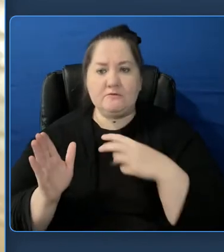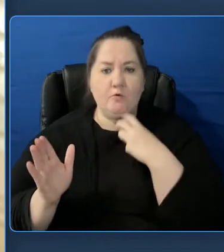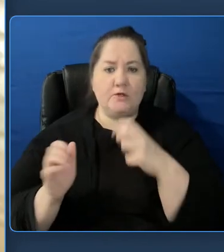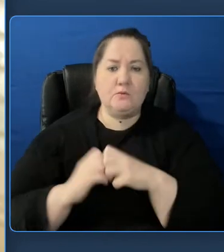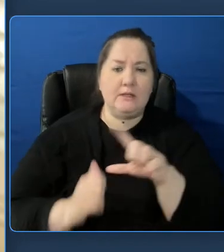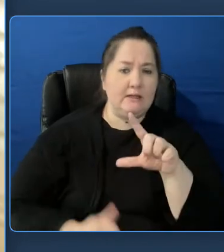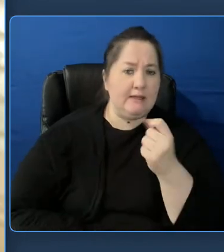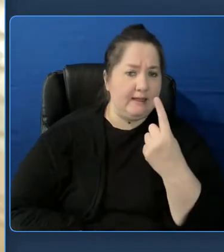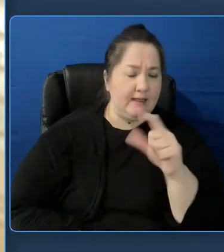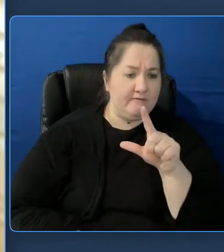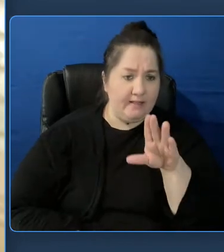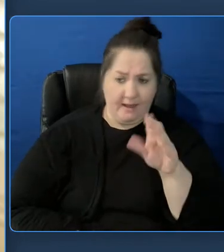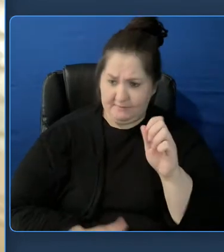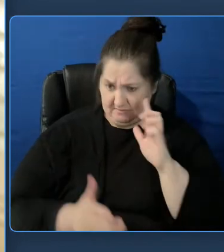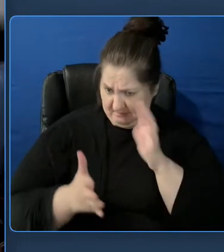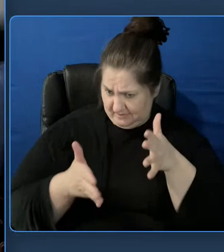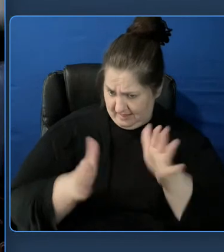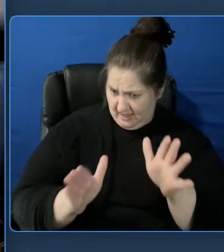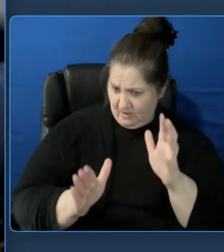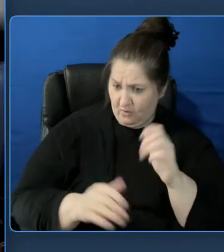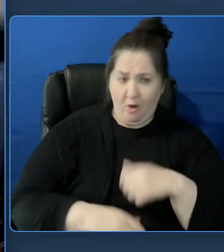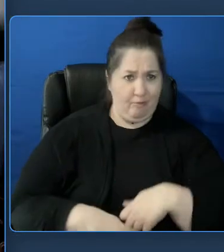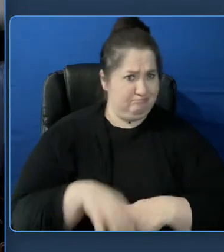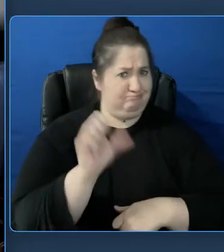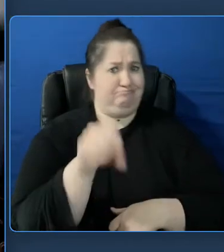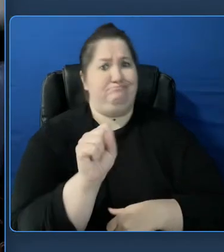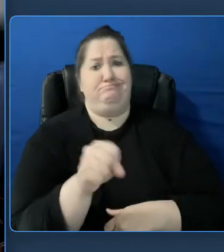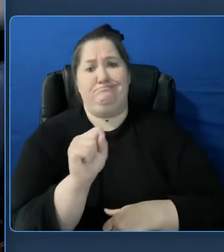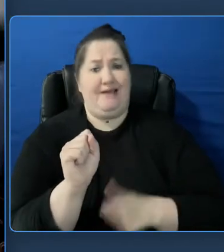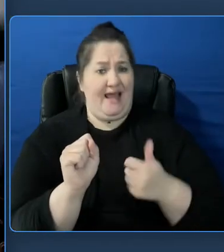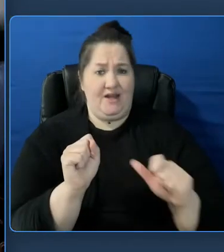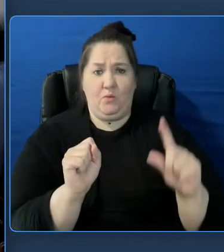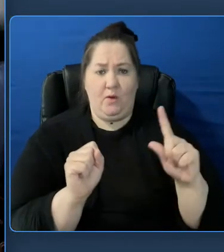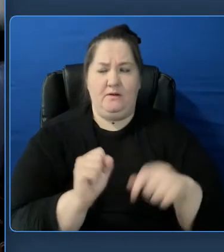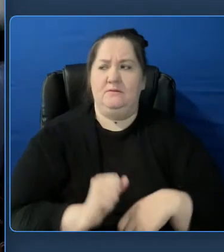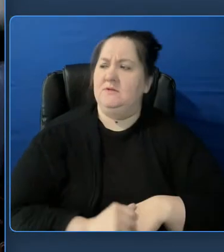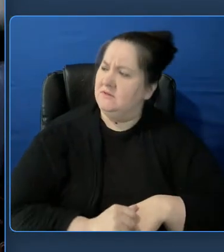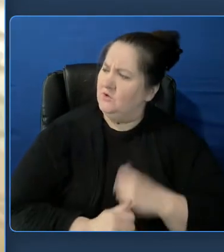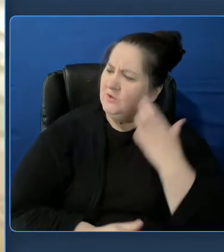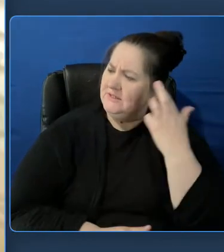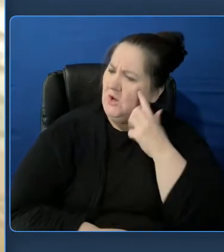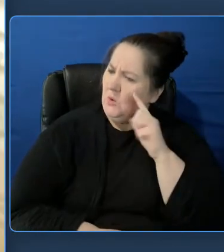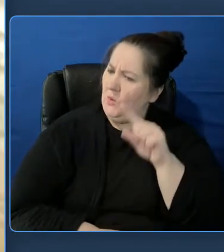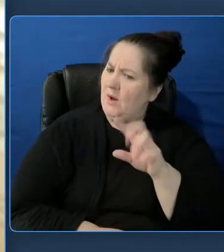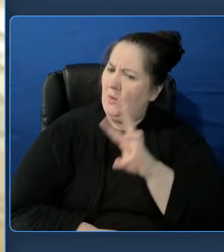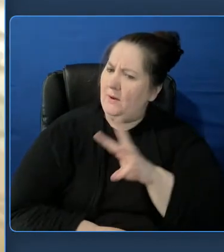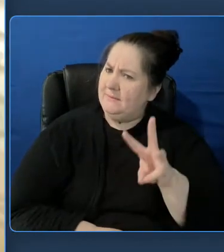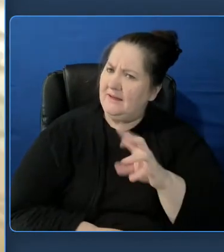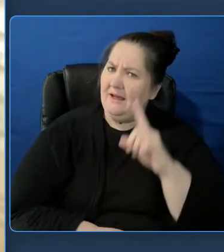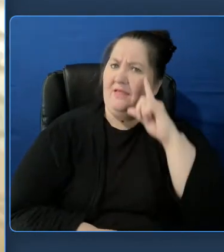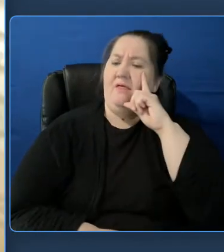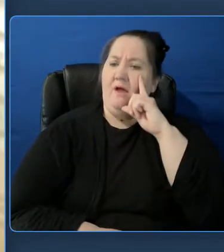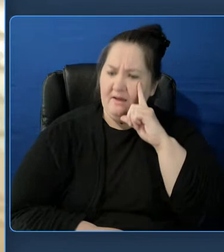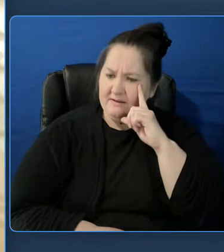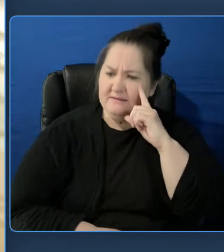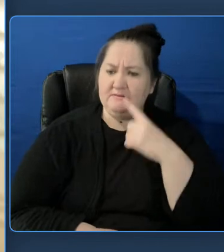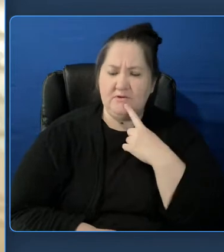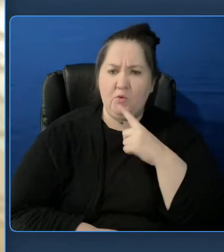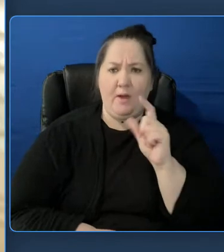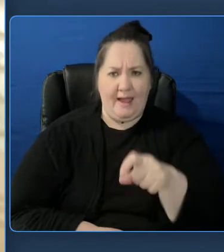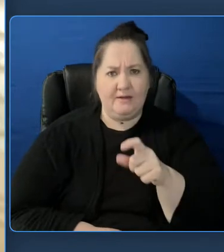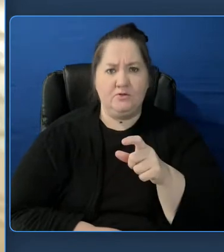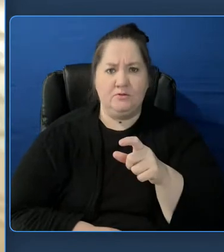Labs, does it just let you do that, or is it? Yeah, it just lets you do it. Okay, for some reason I went up to their website and I thought that it was it said you had to